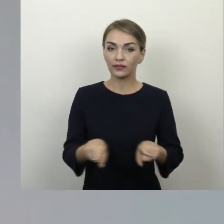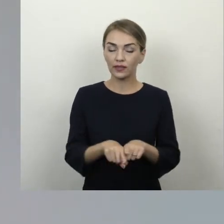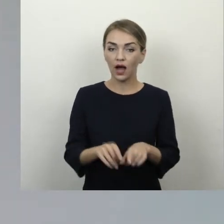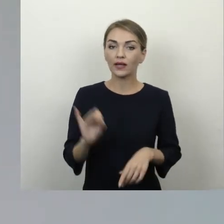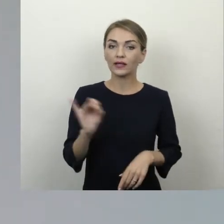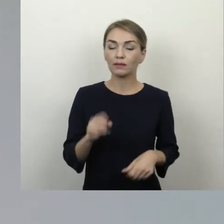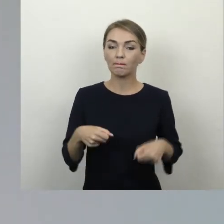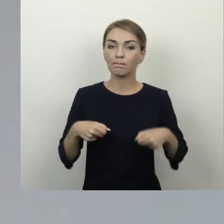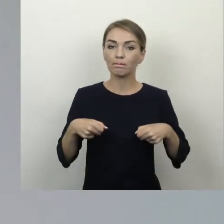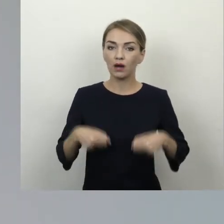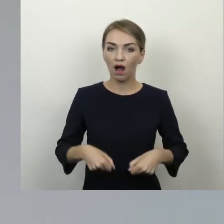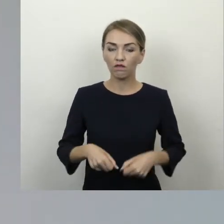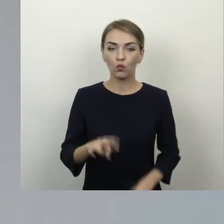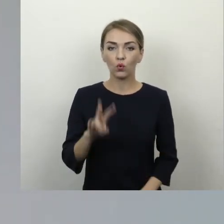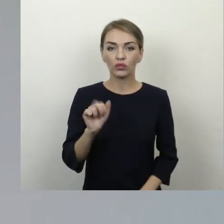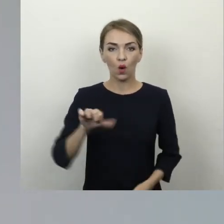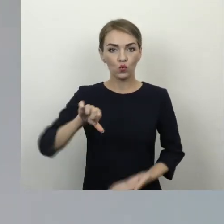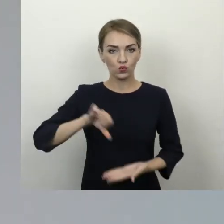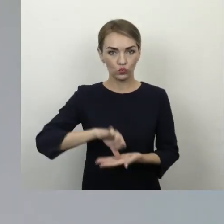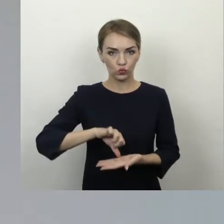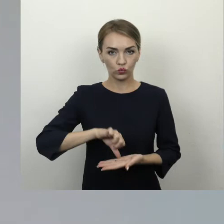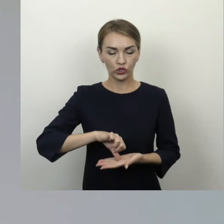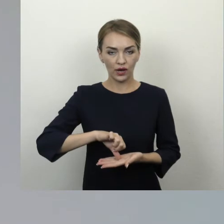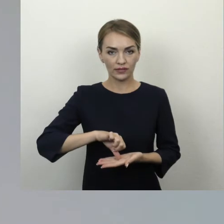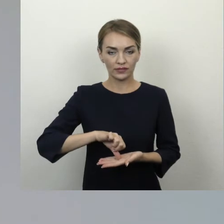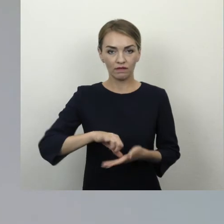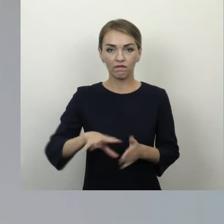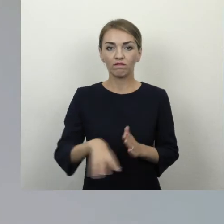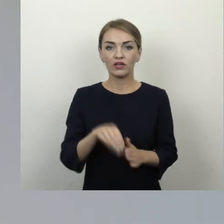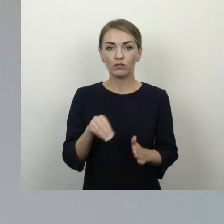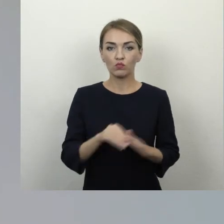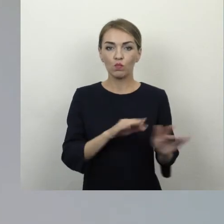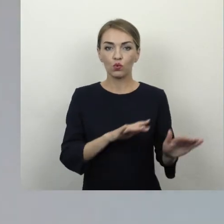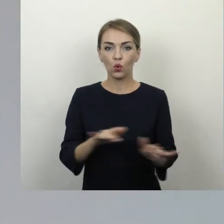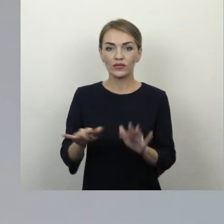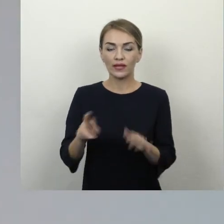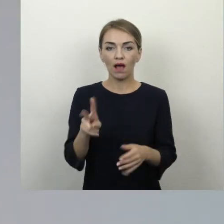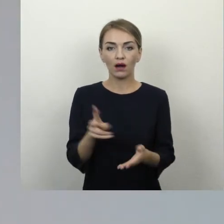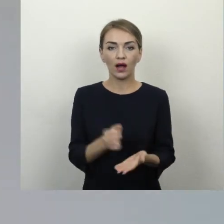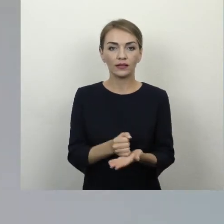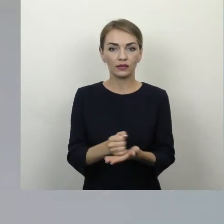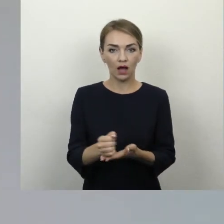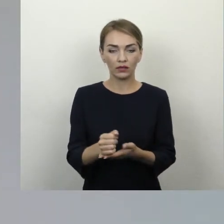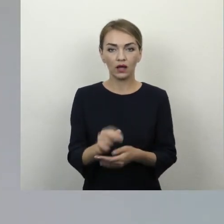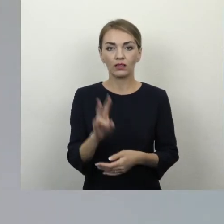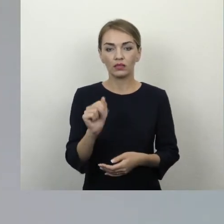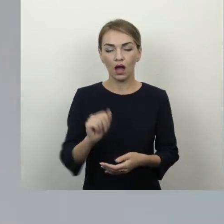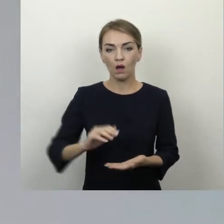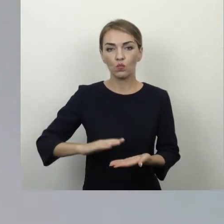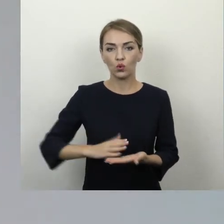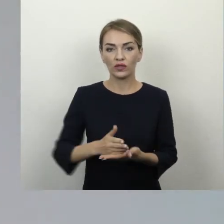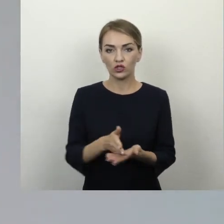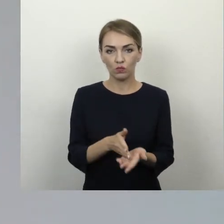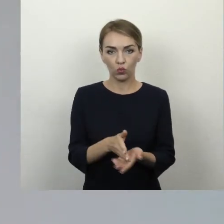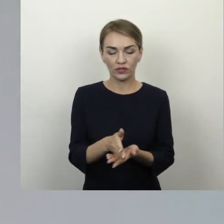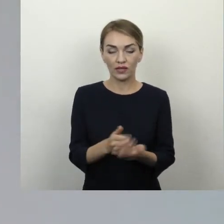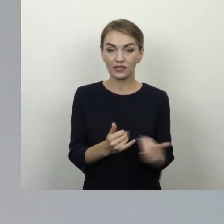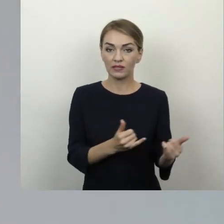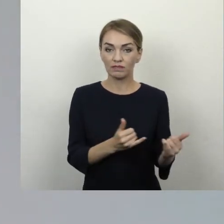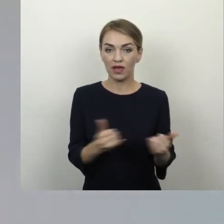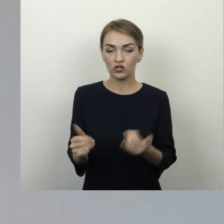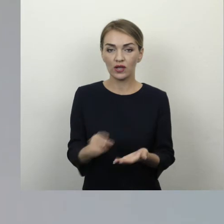right to elect, and the passive right, the right to participate in the election process for candidates to